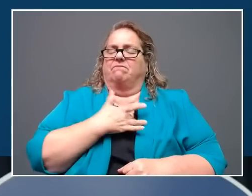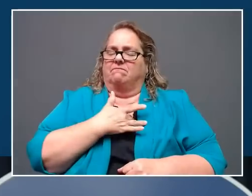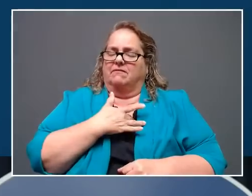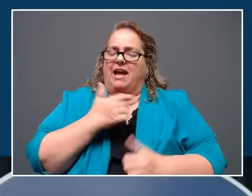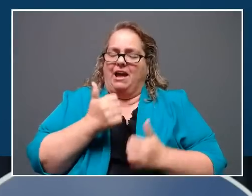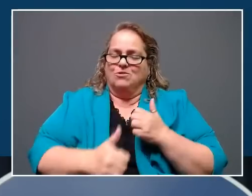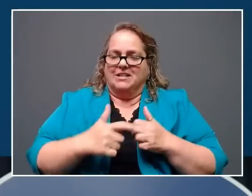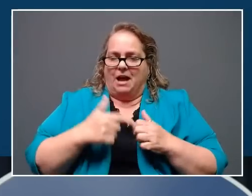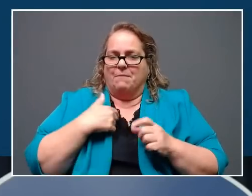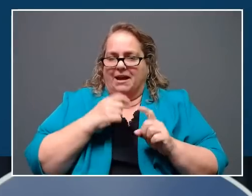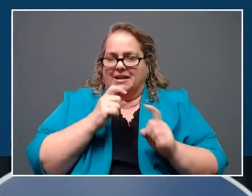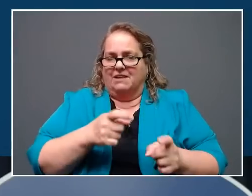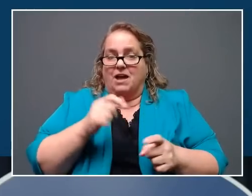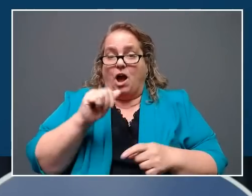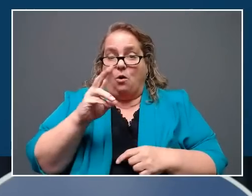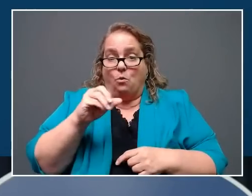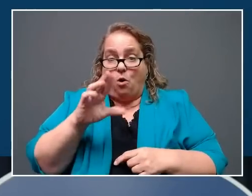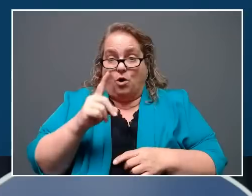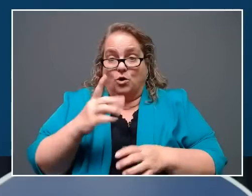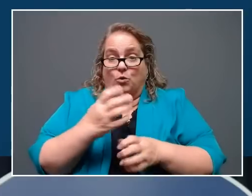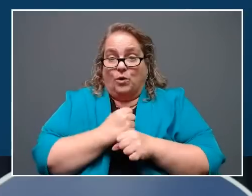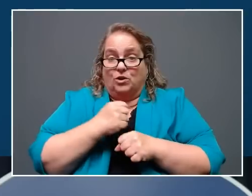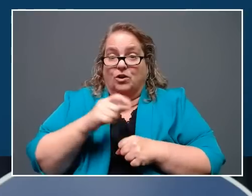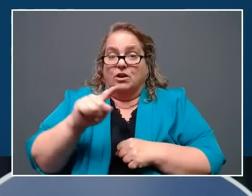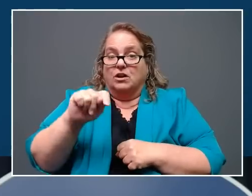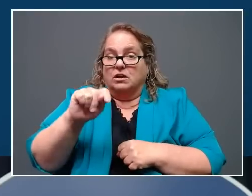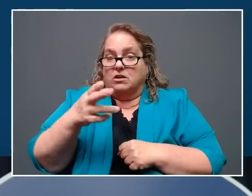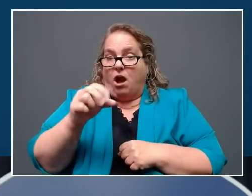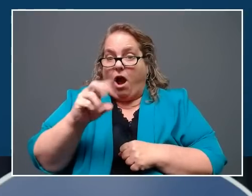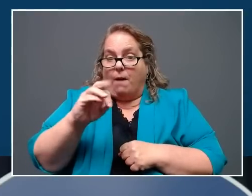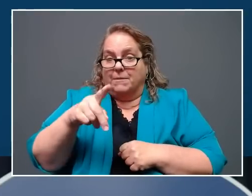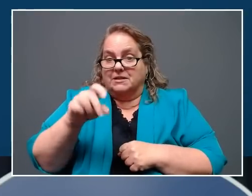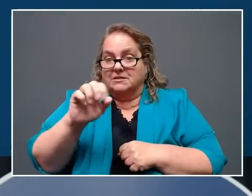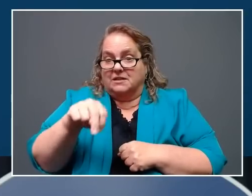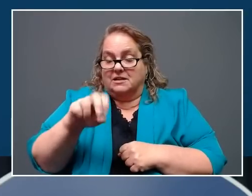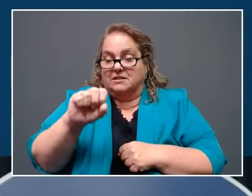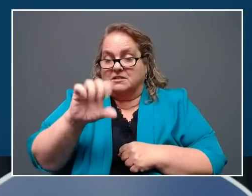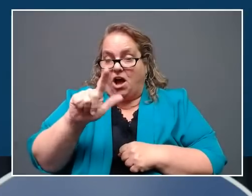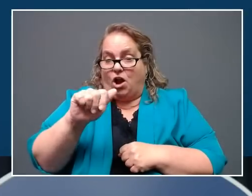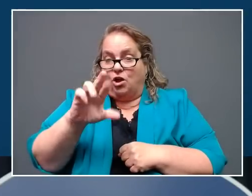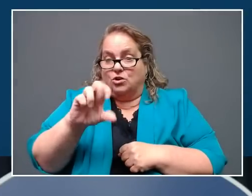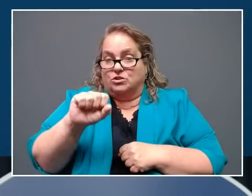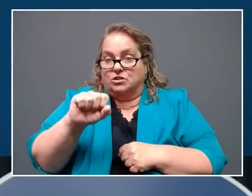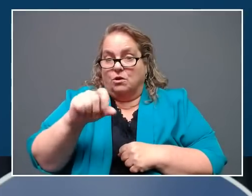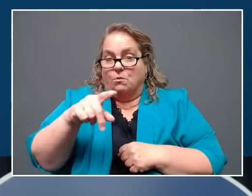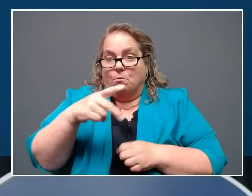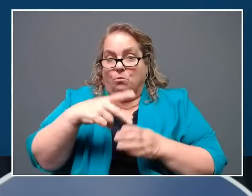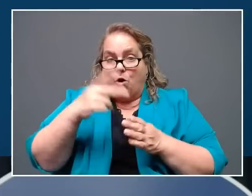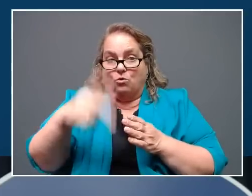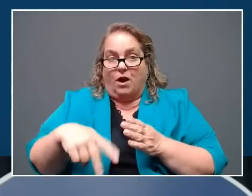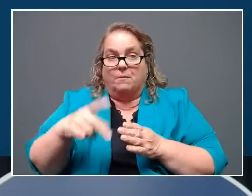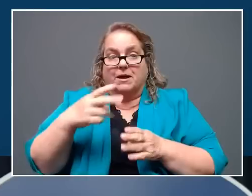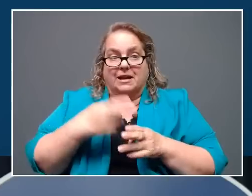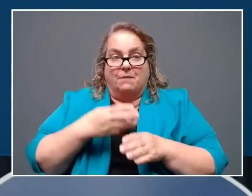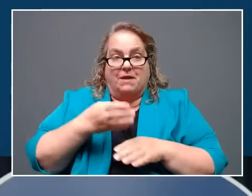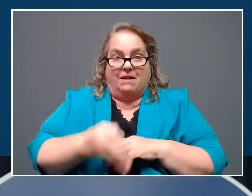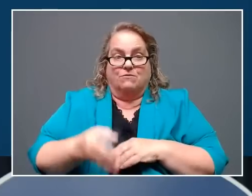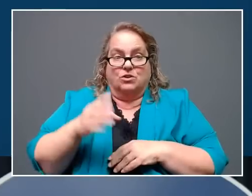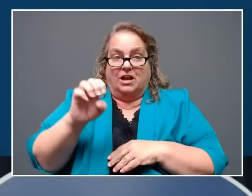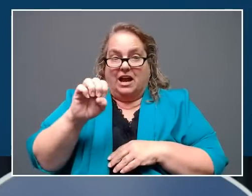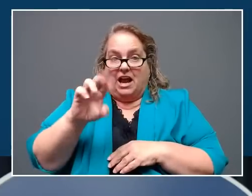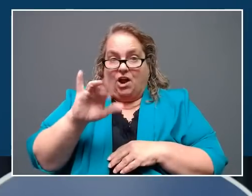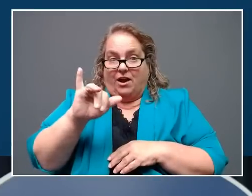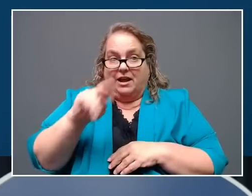this year was the Thompson Scholars Program, named after Dr. Aaron Thompson. As you all know, Aaron heads our Council of